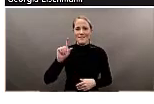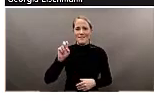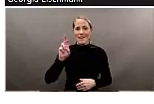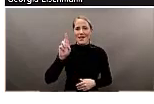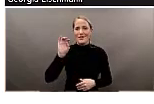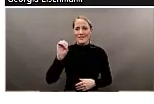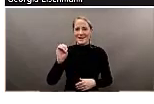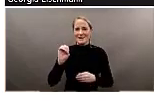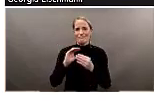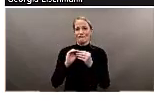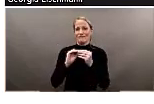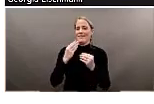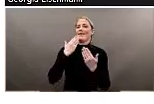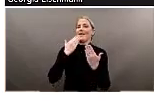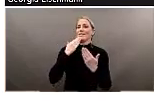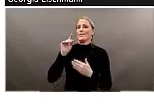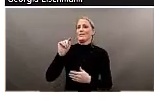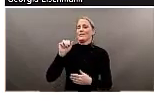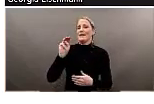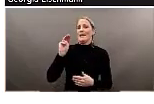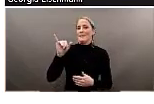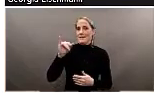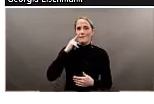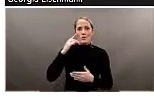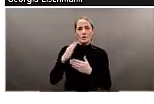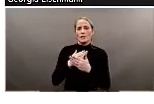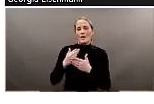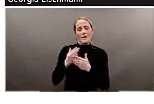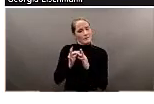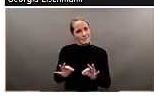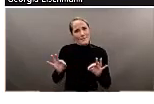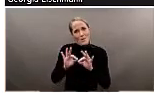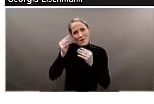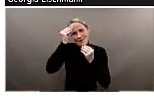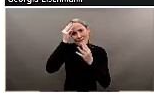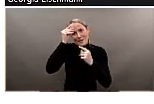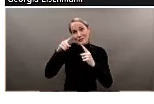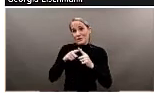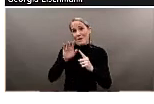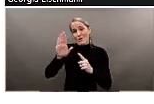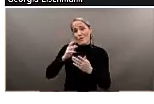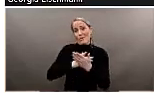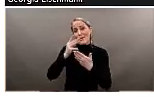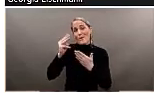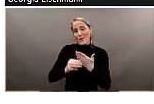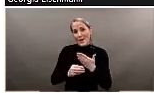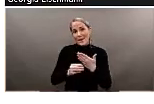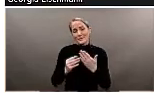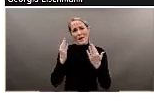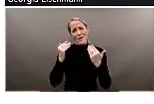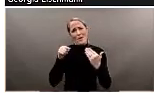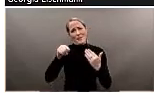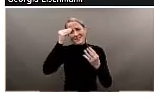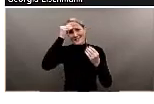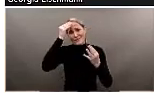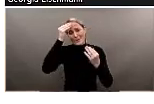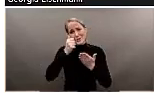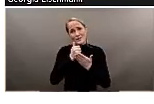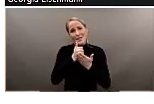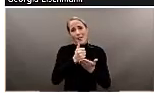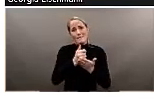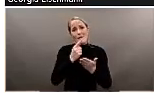Thank you so much, Tammy, for joining our webinar and sharing this very important information about this